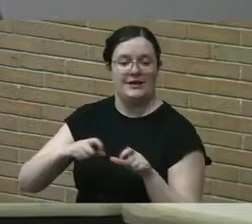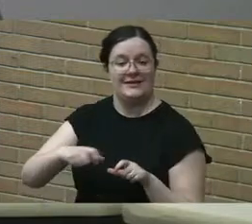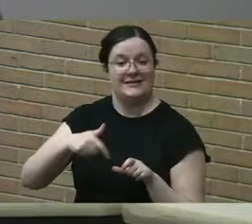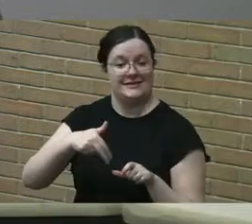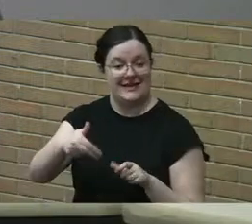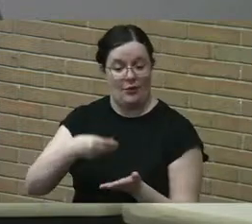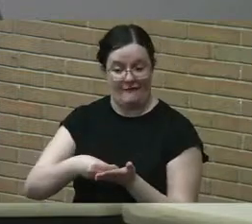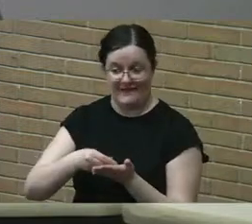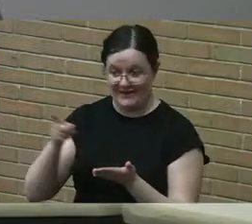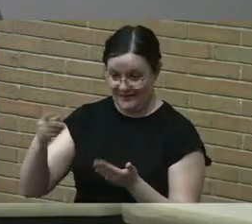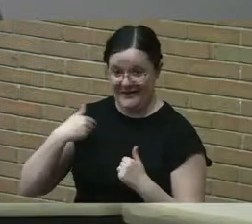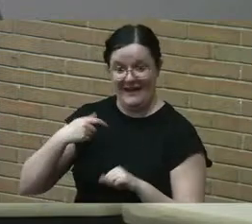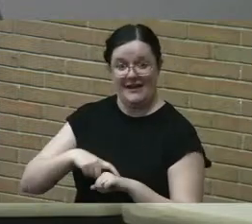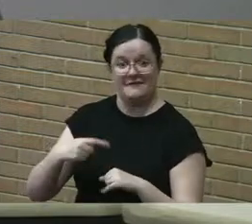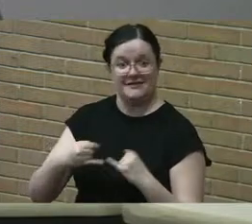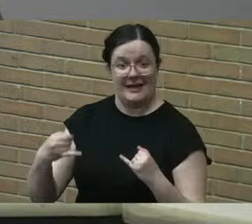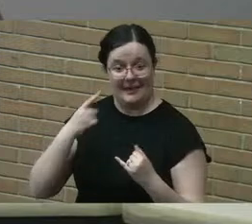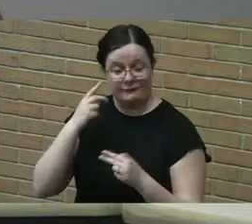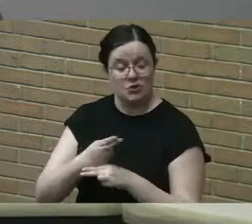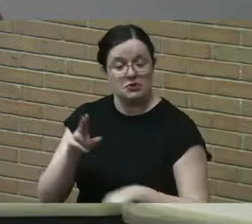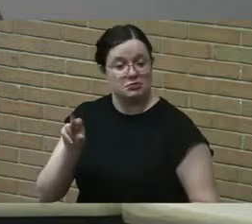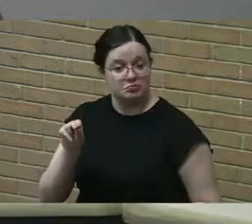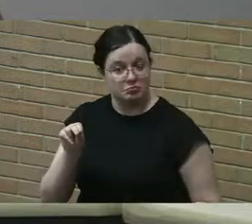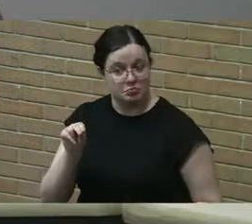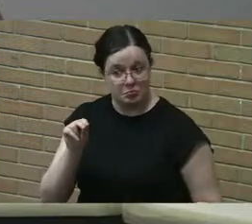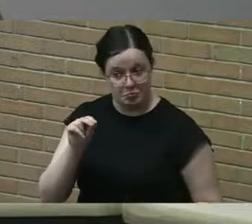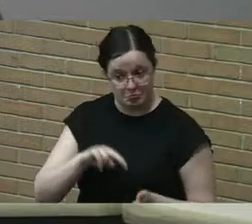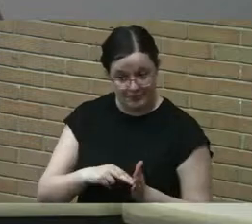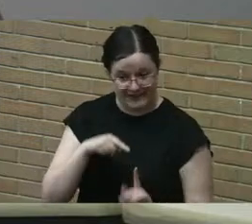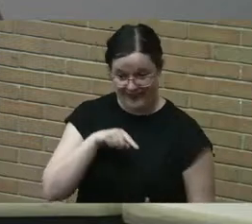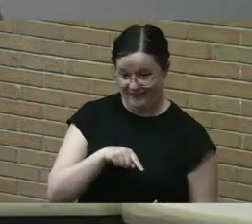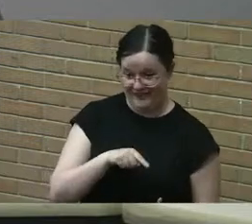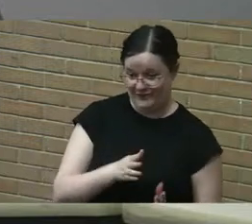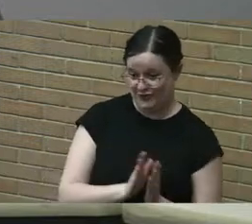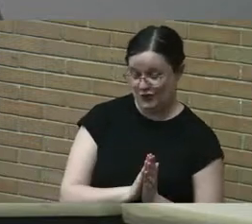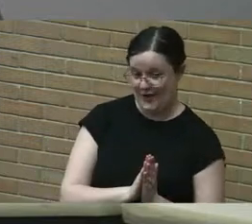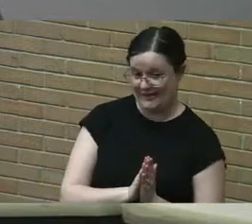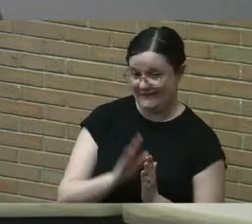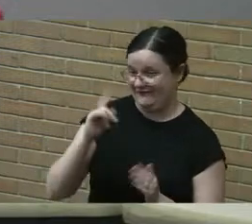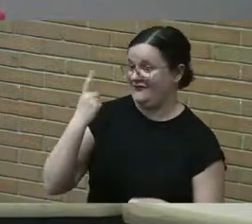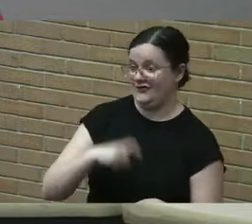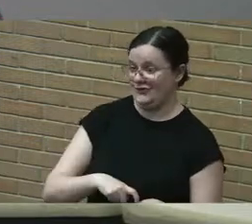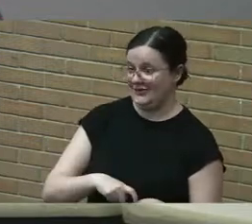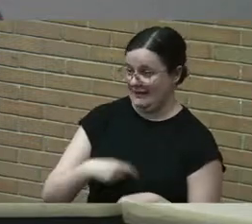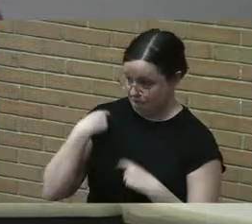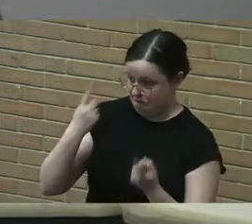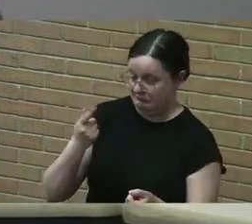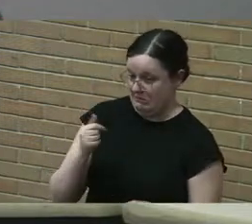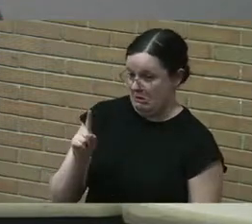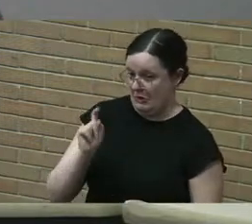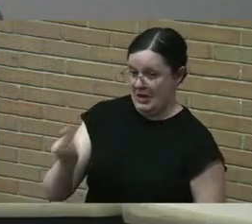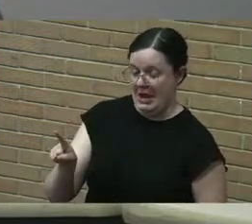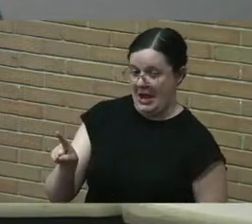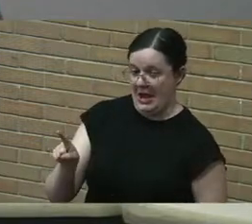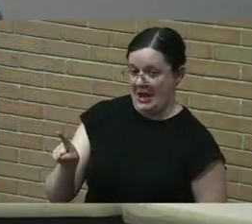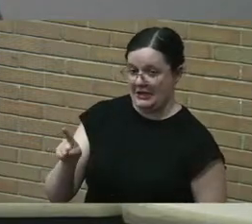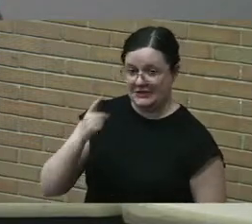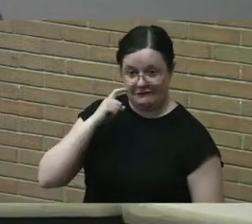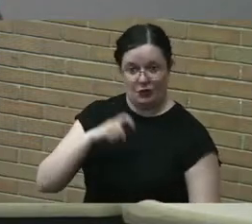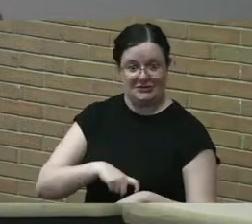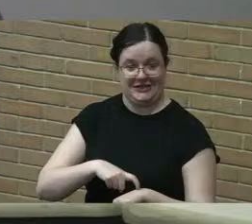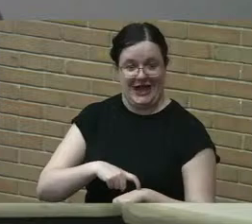timeline for the use of the sidewalk fund and that this request was the first anyone had asked in relation to a